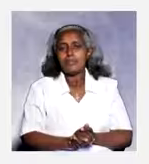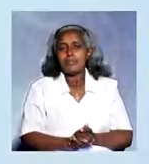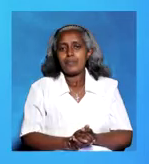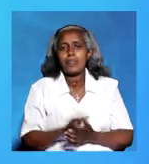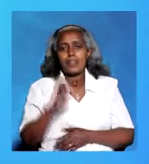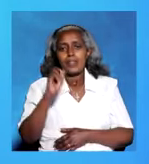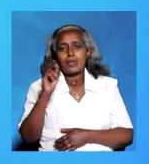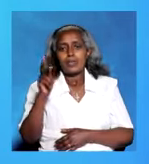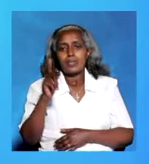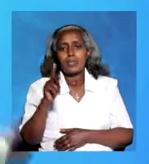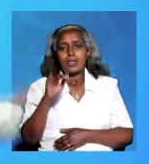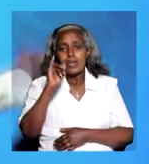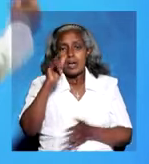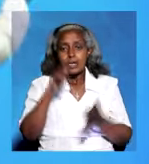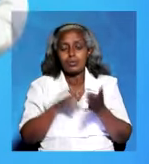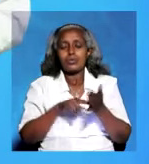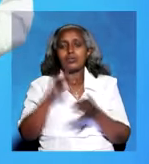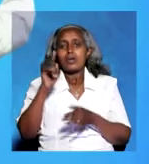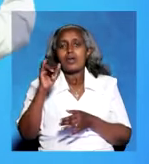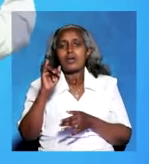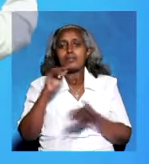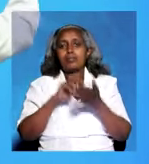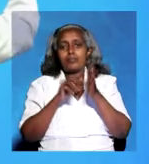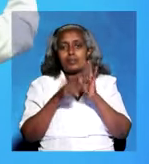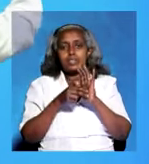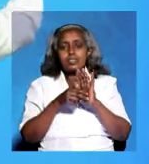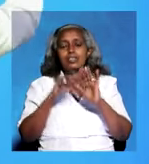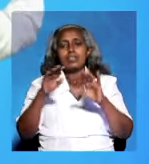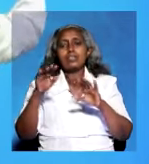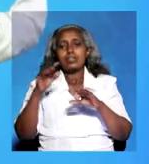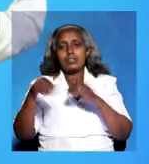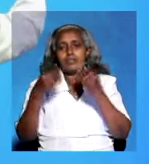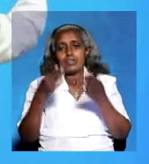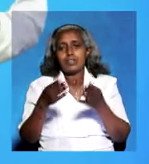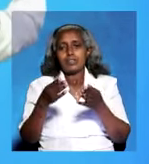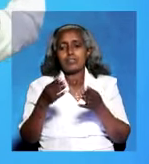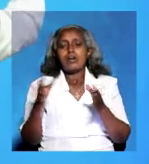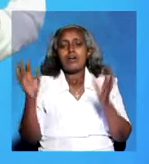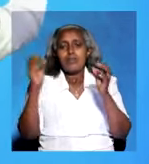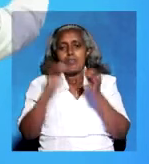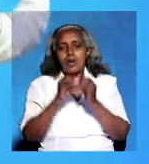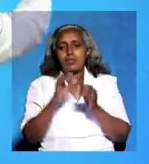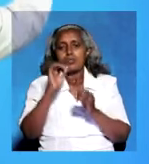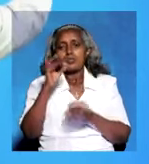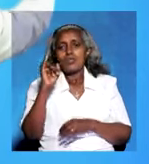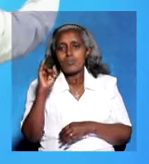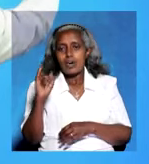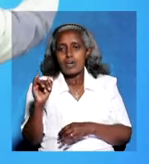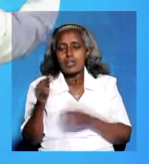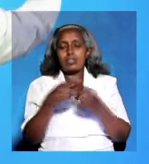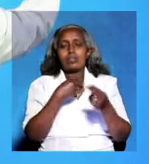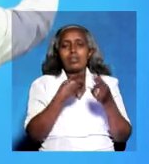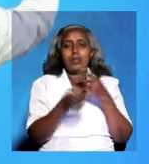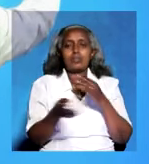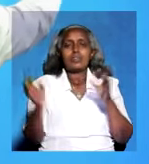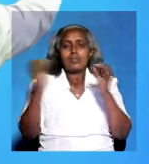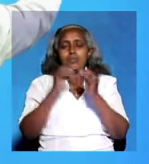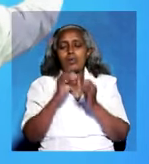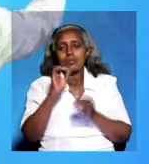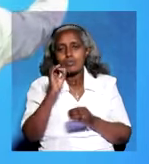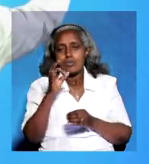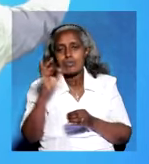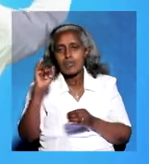Okay, I dot I means it is given as it is magnitude of I times magnitude of